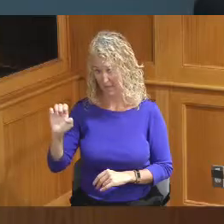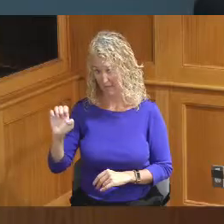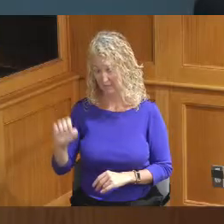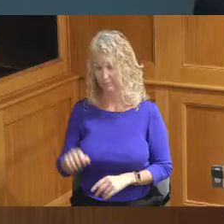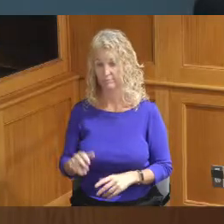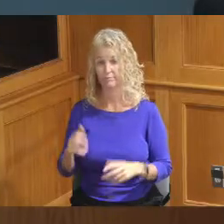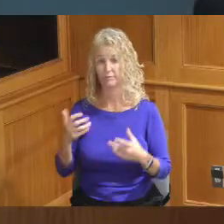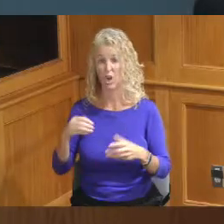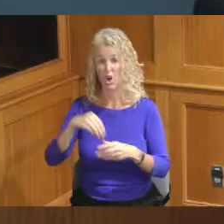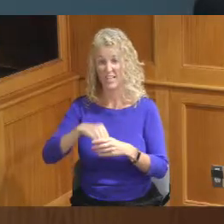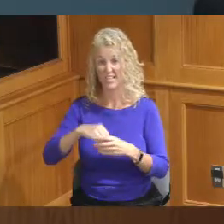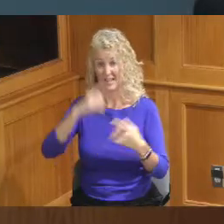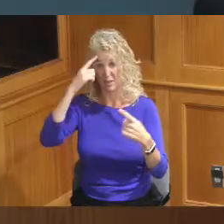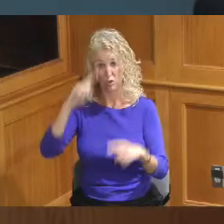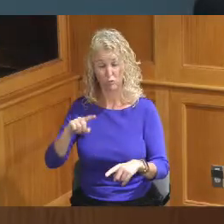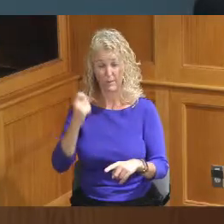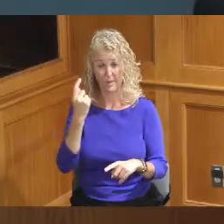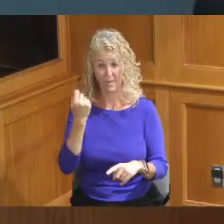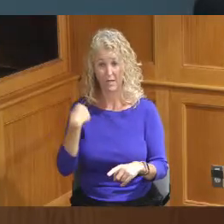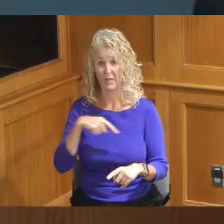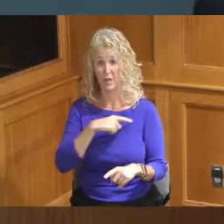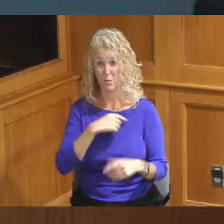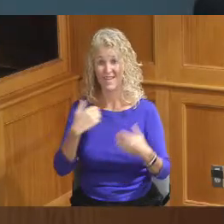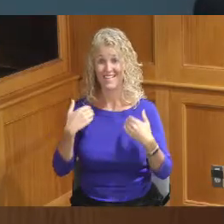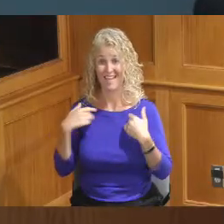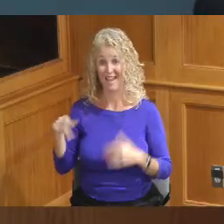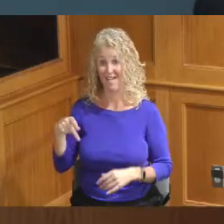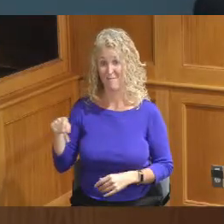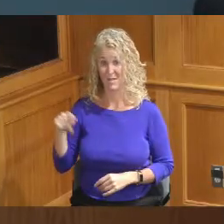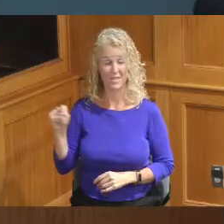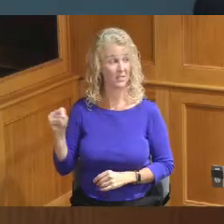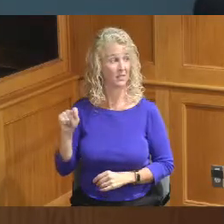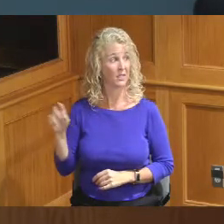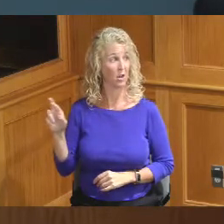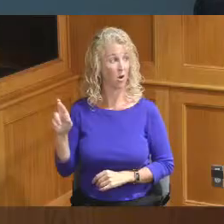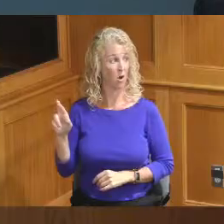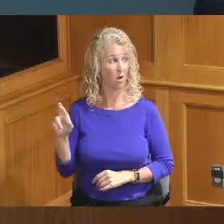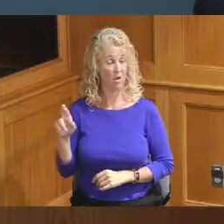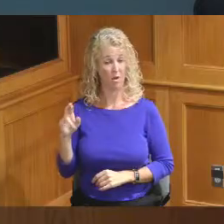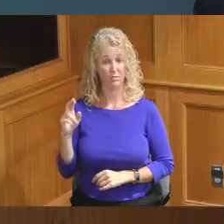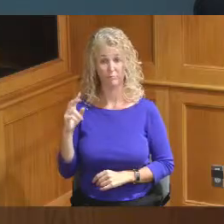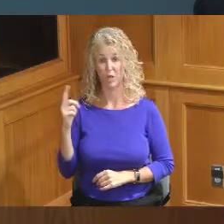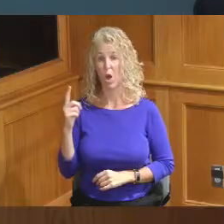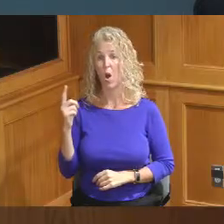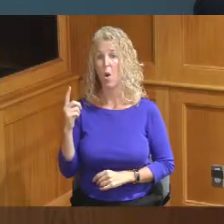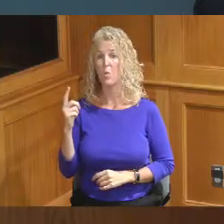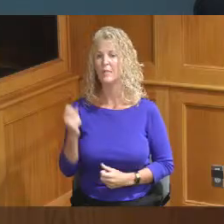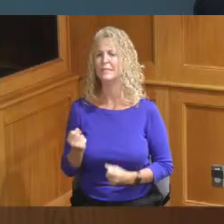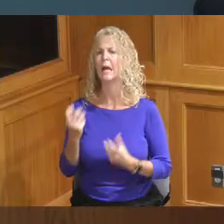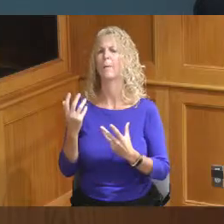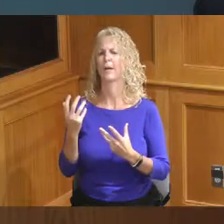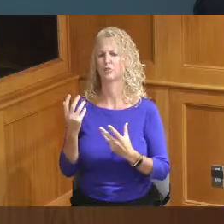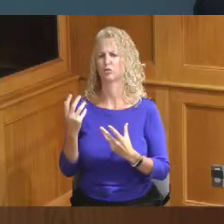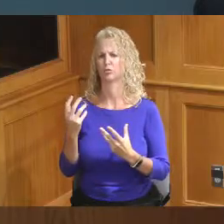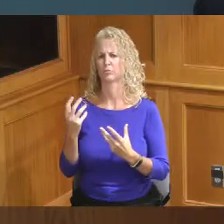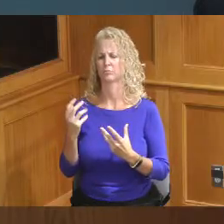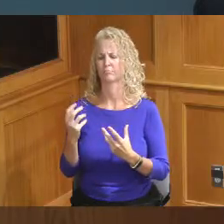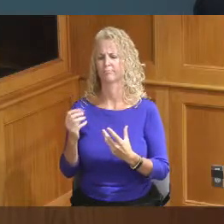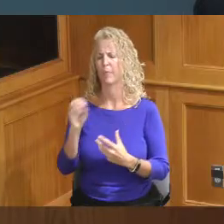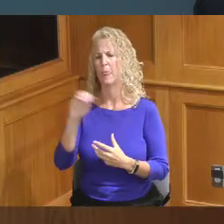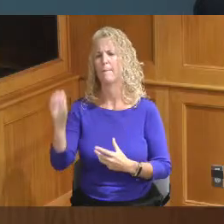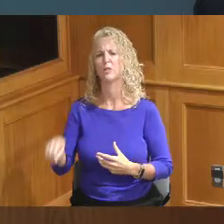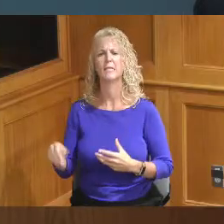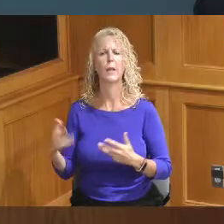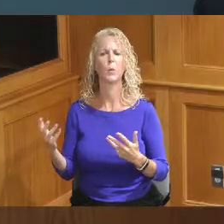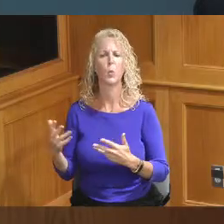built into this agreement that we will have a PTR. The matter has always been the degree. To what degree can we pay out